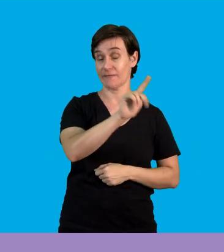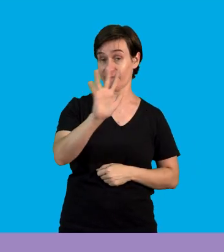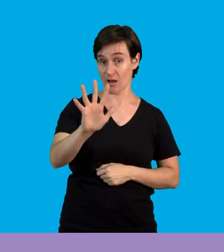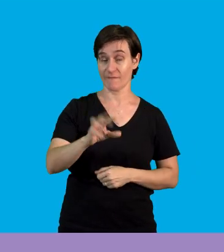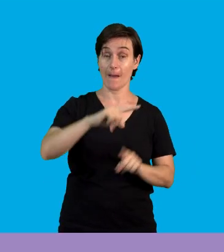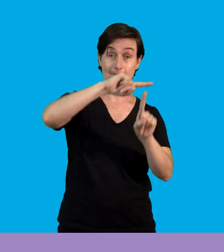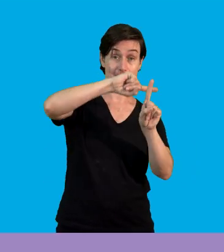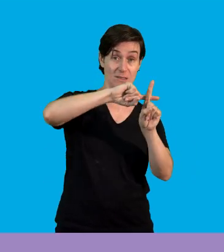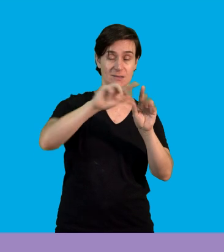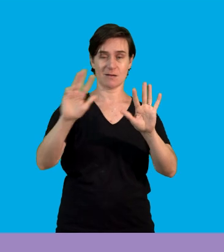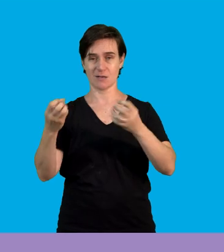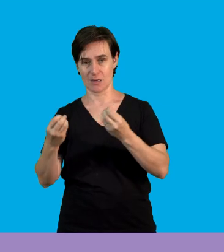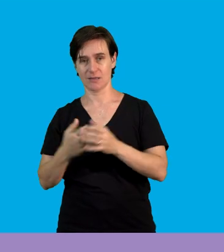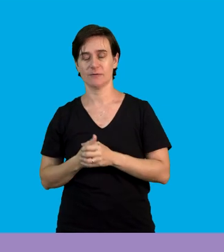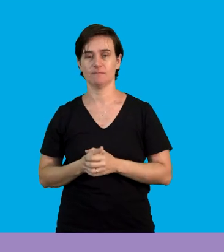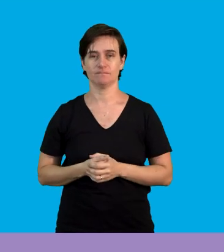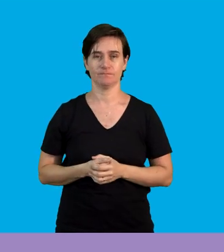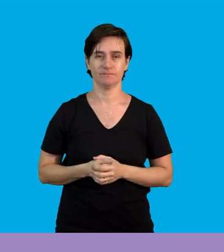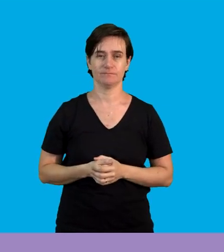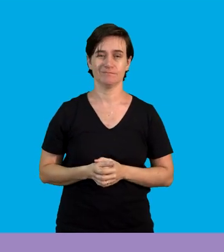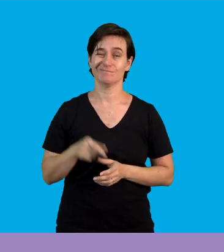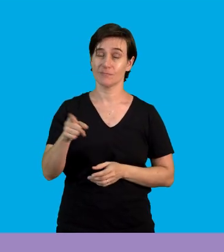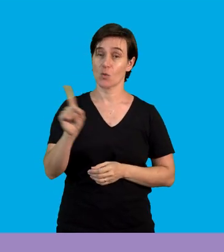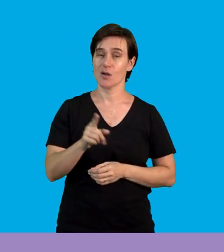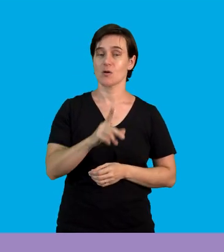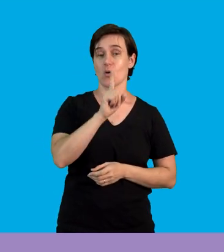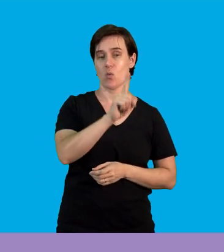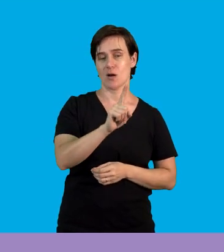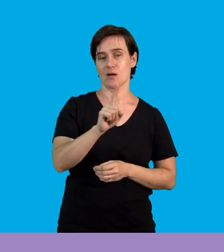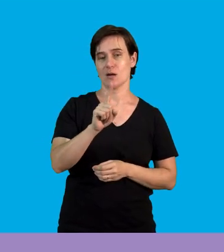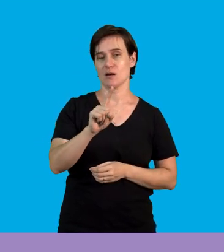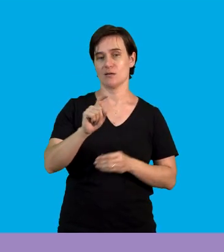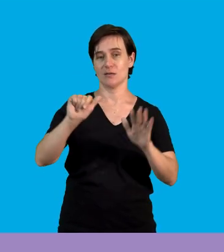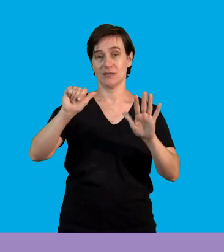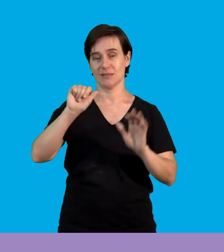75 plus 90. 75 plus 90 is